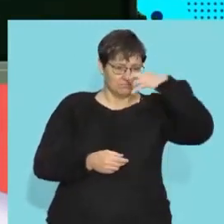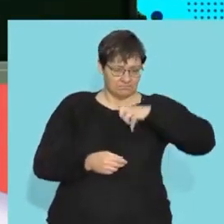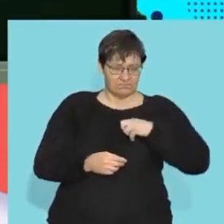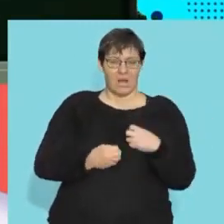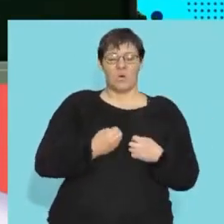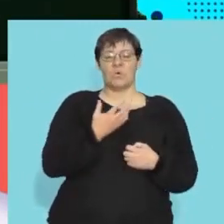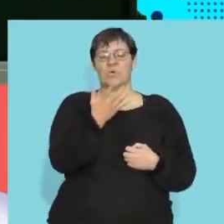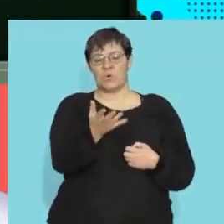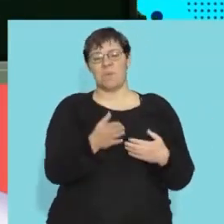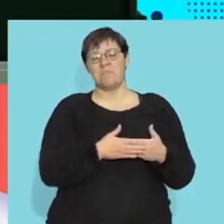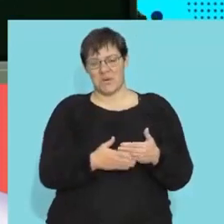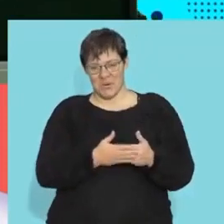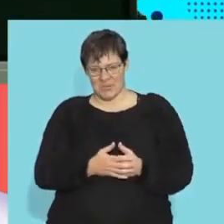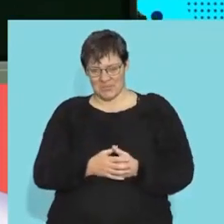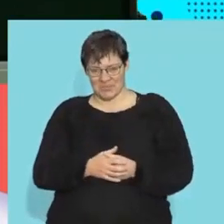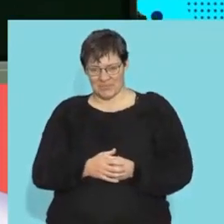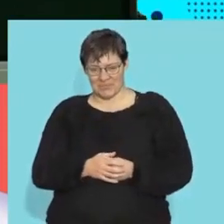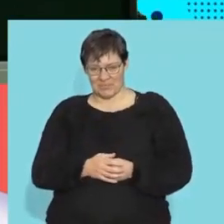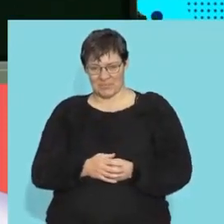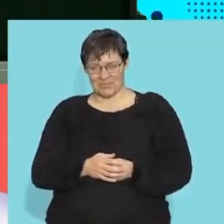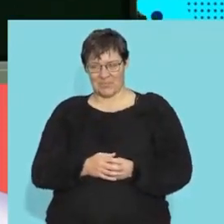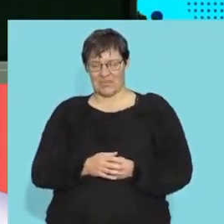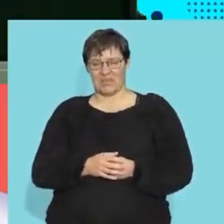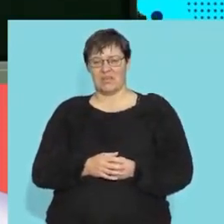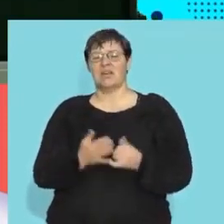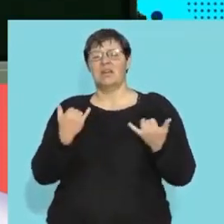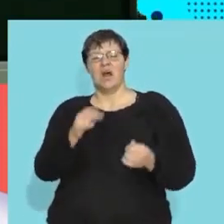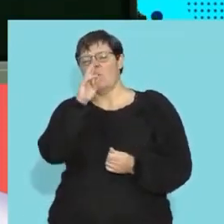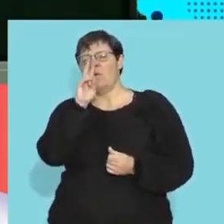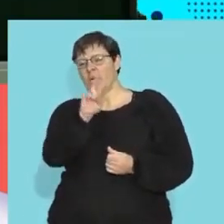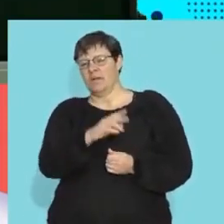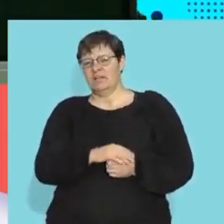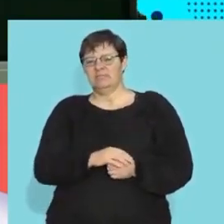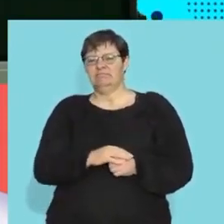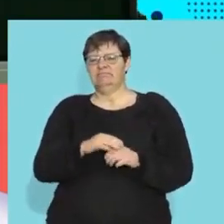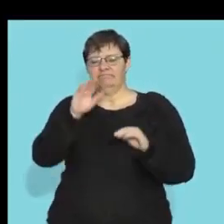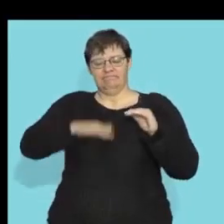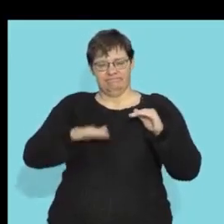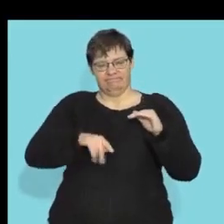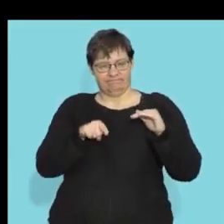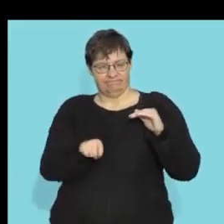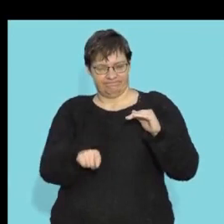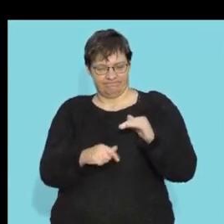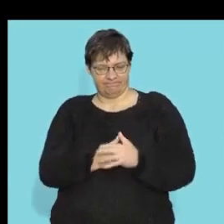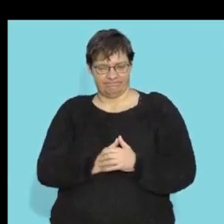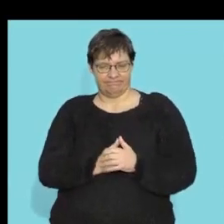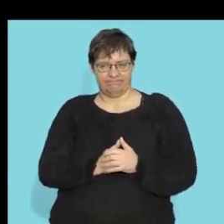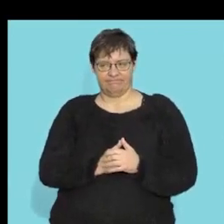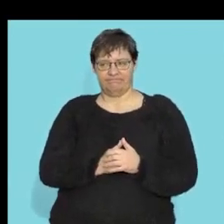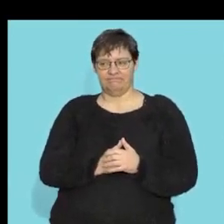in more air so that you are able to exercise more. Now I want you to have a look at this bottom one over